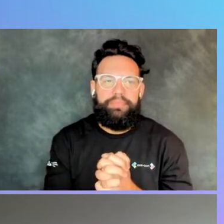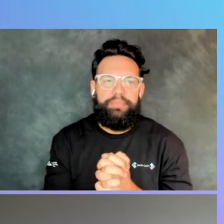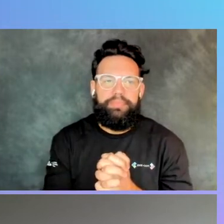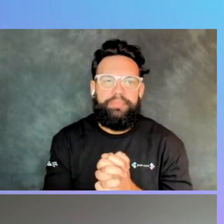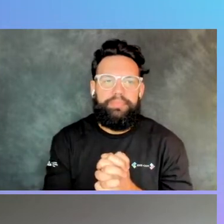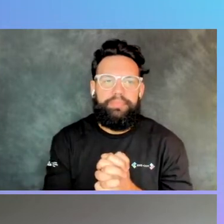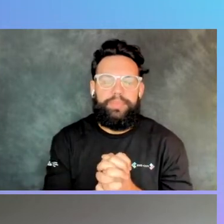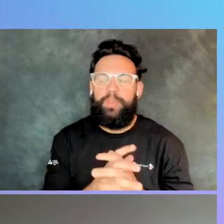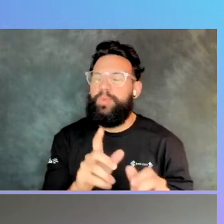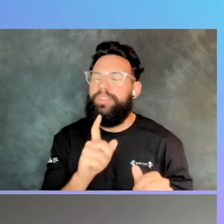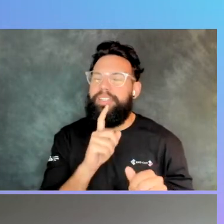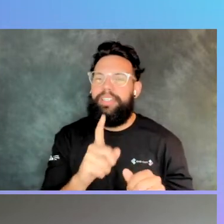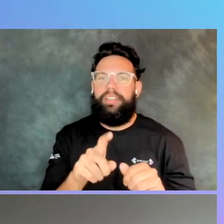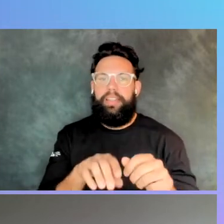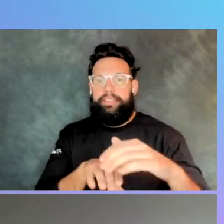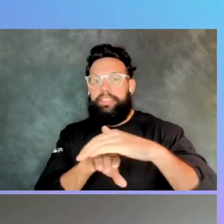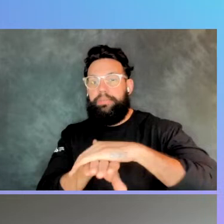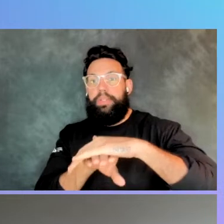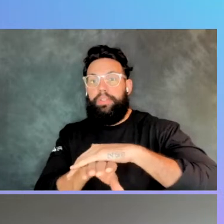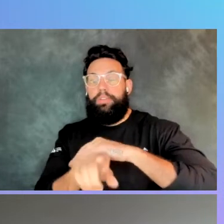within.